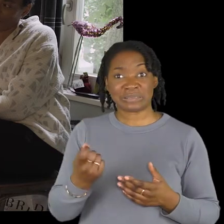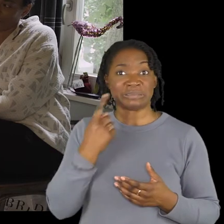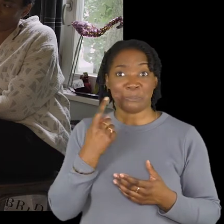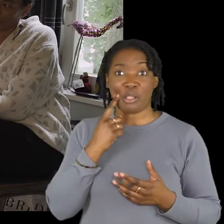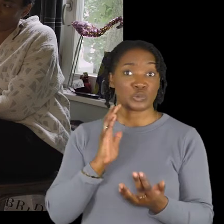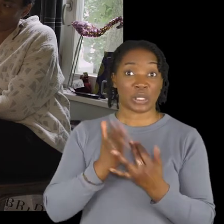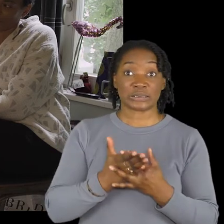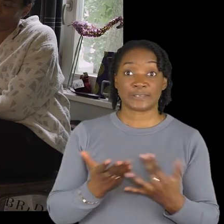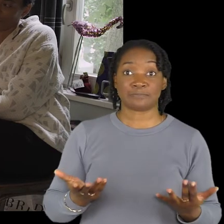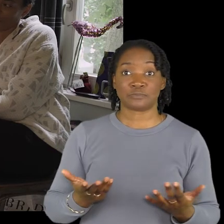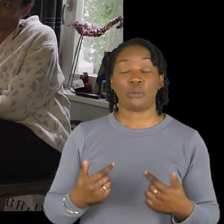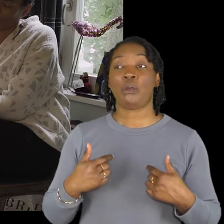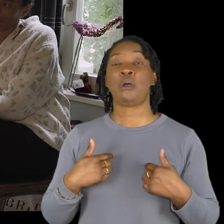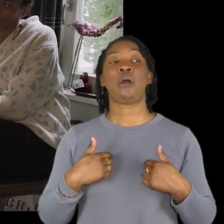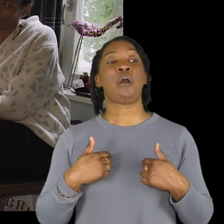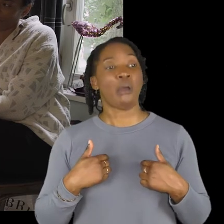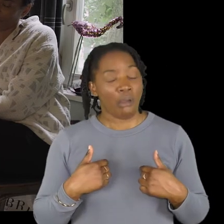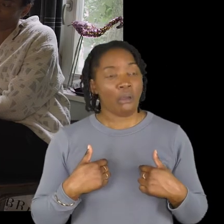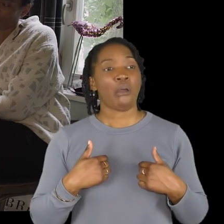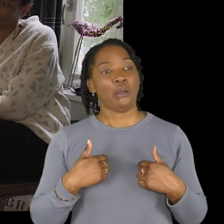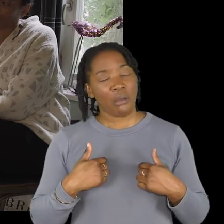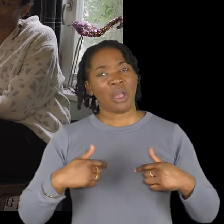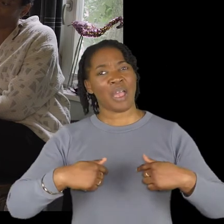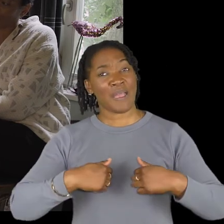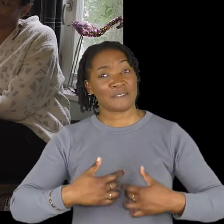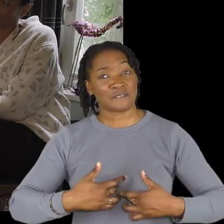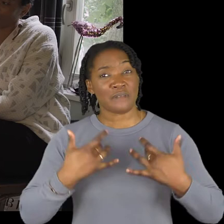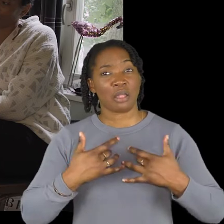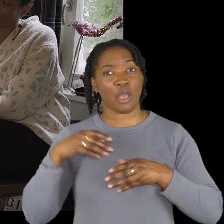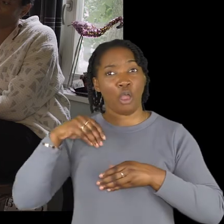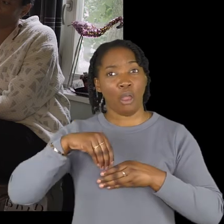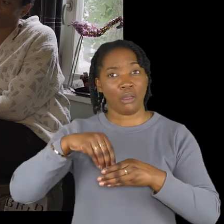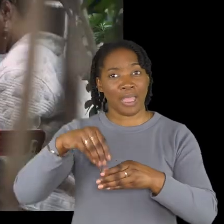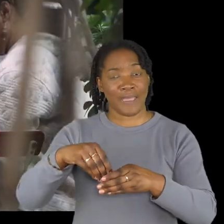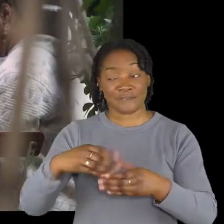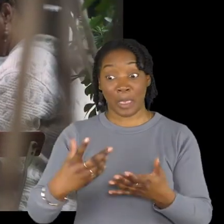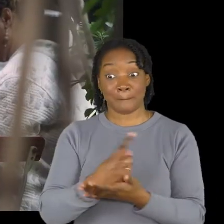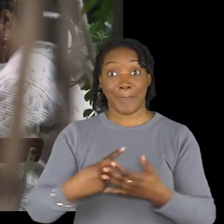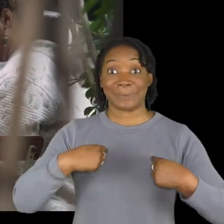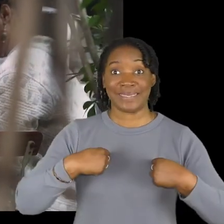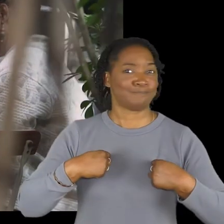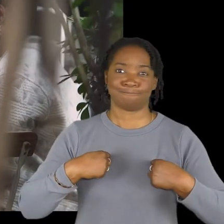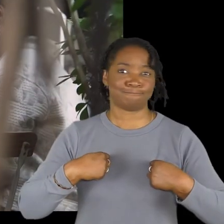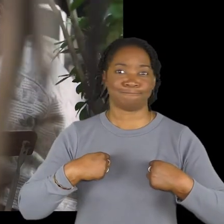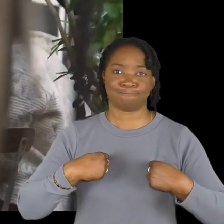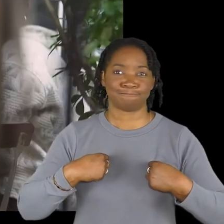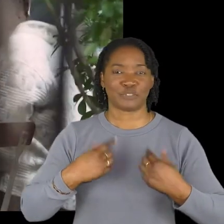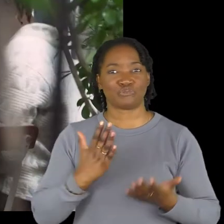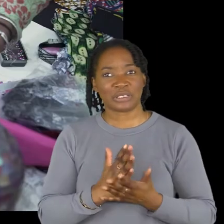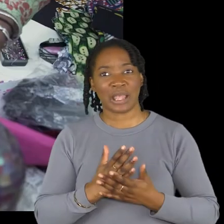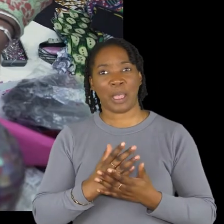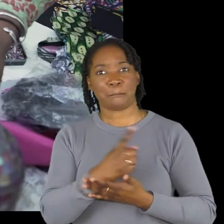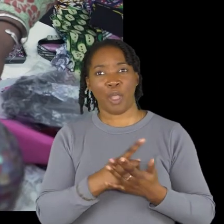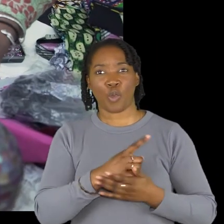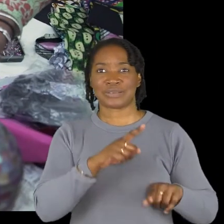to access. And also, I felt that the archive wasn't about me. It was about